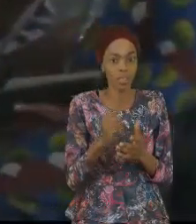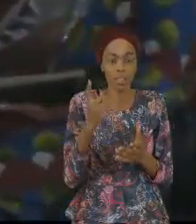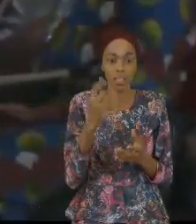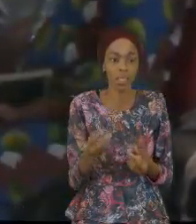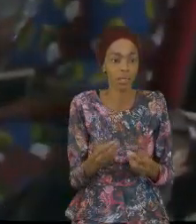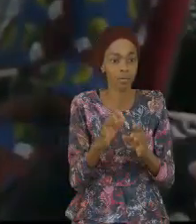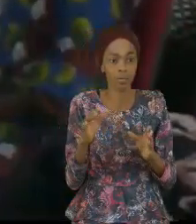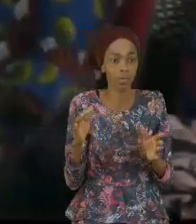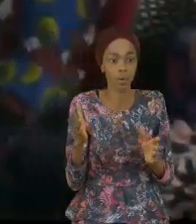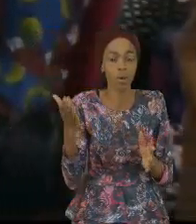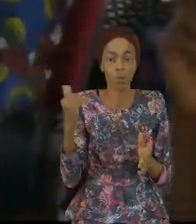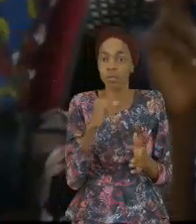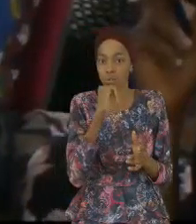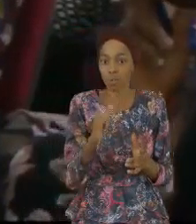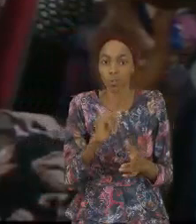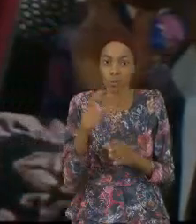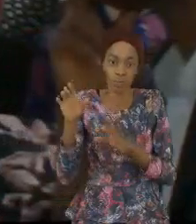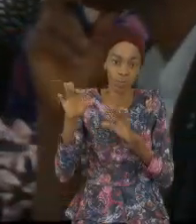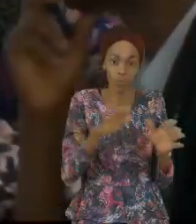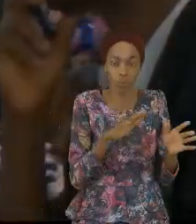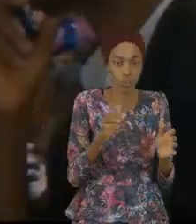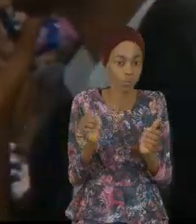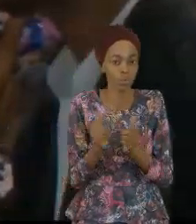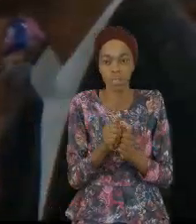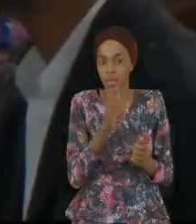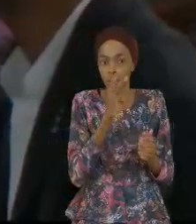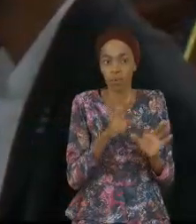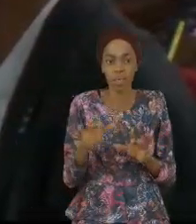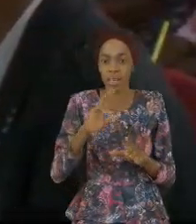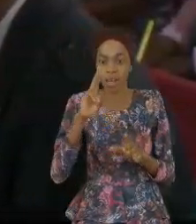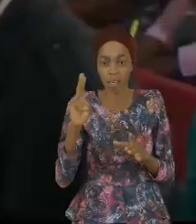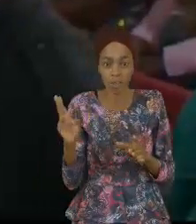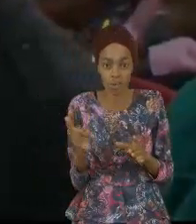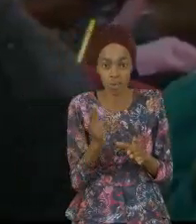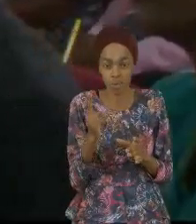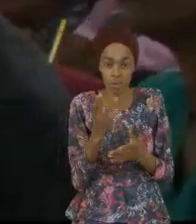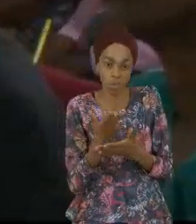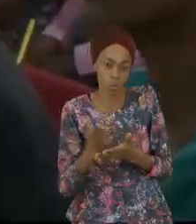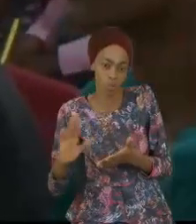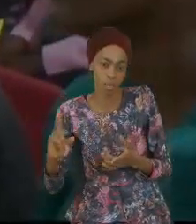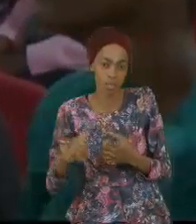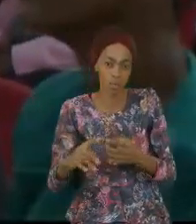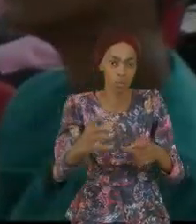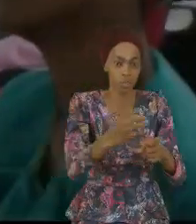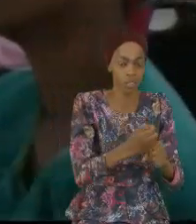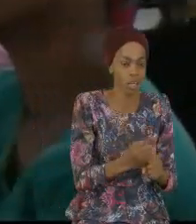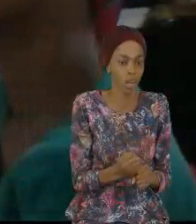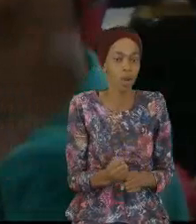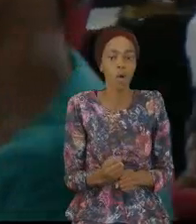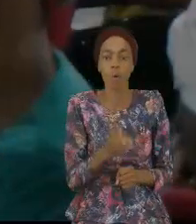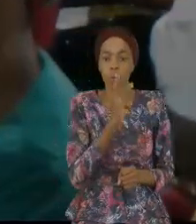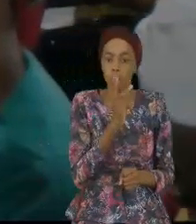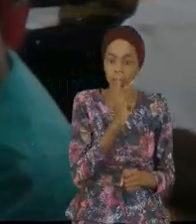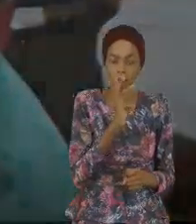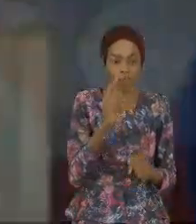with water. They had to use a can, jerry can, or whatever kind of can, and take water out of the Nile, and then they had to